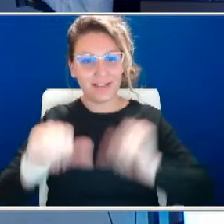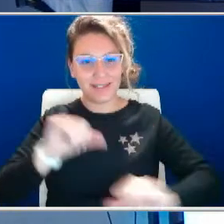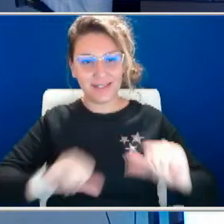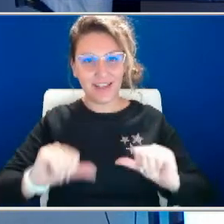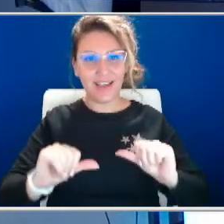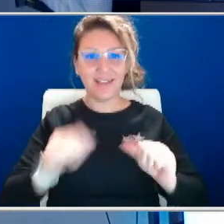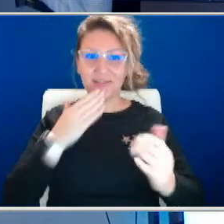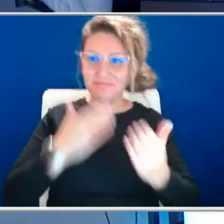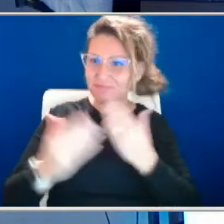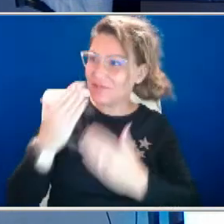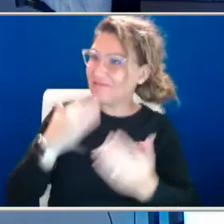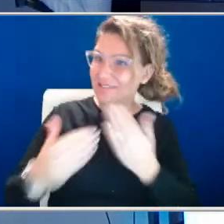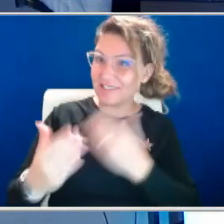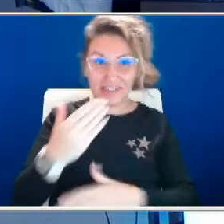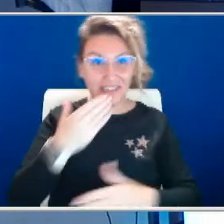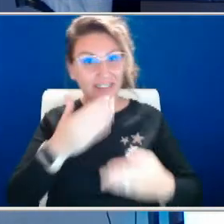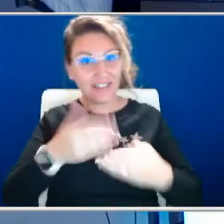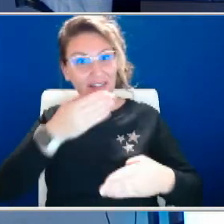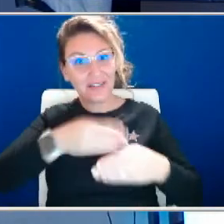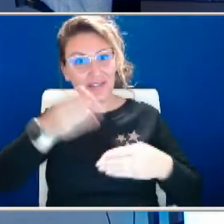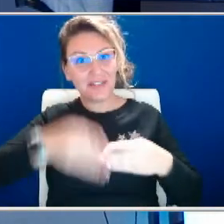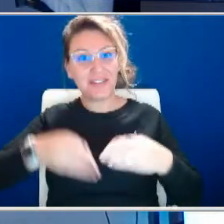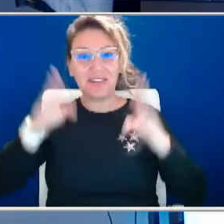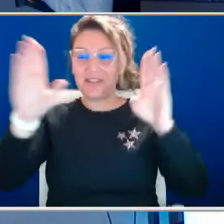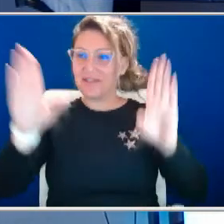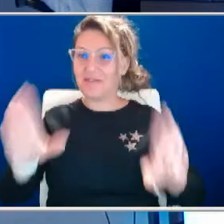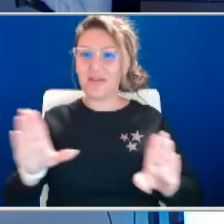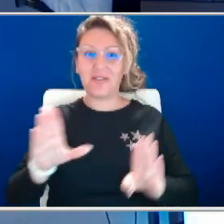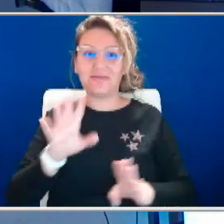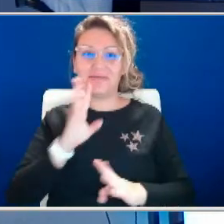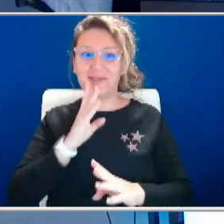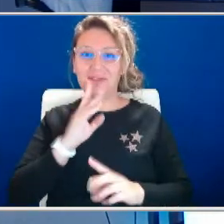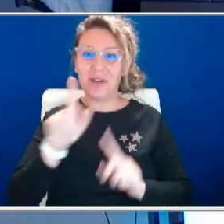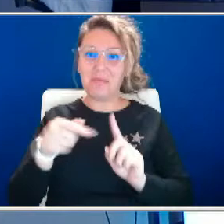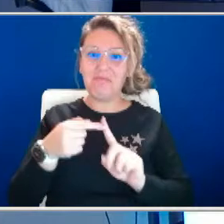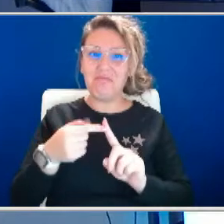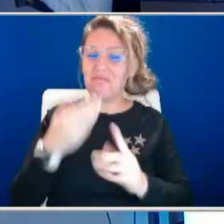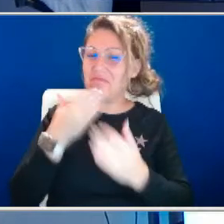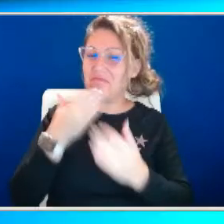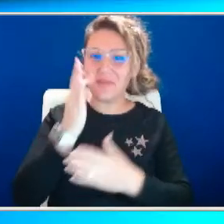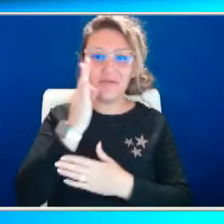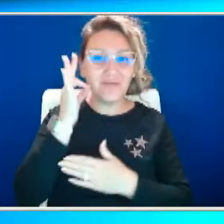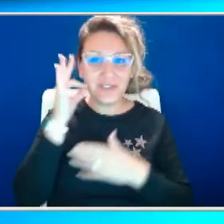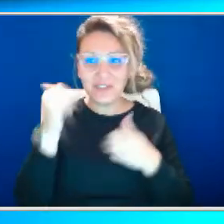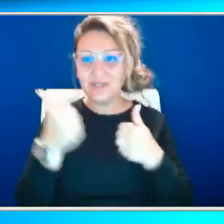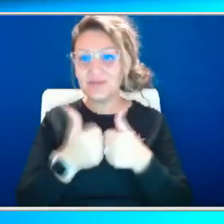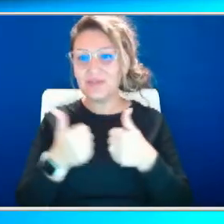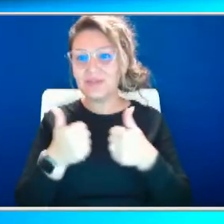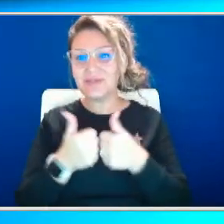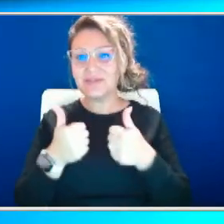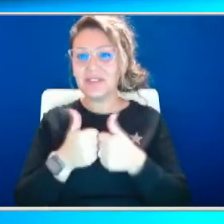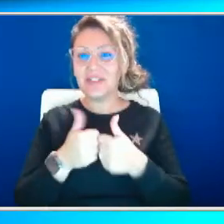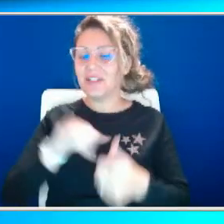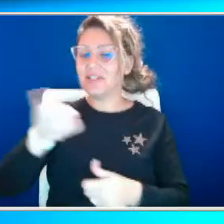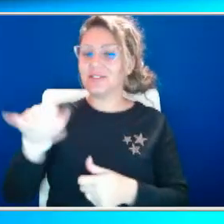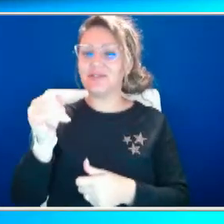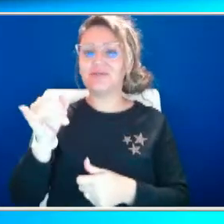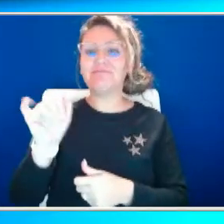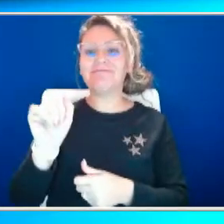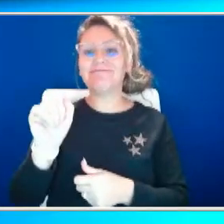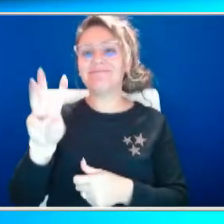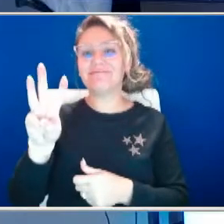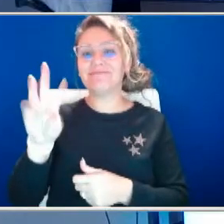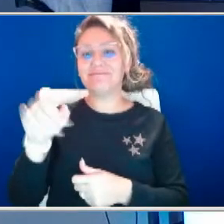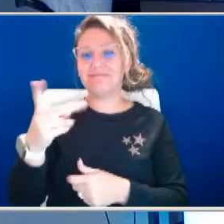Jessica. Good. Did you have a good weekend? Yeah, it was great. We were Okay. just talking about, good Chiefs game, and our Jayhawk football team did really well too. So. Yeah,